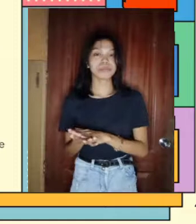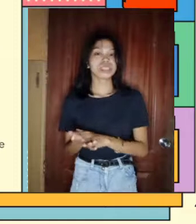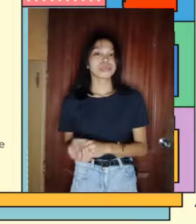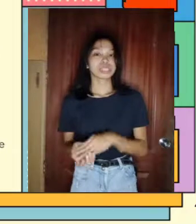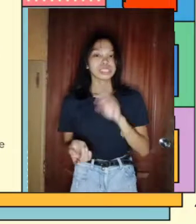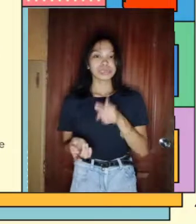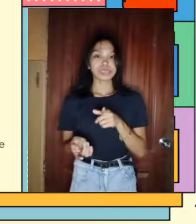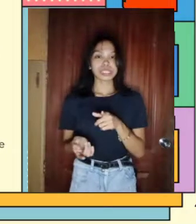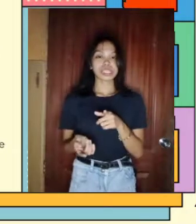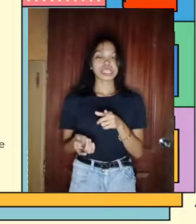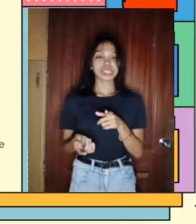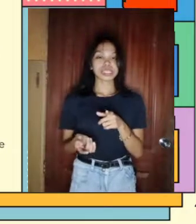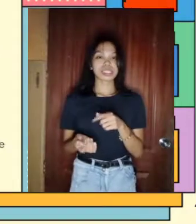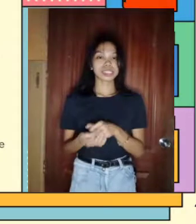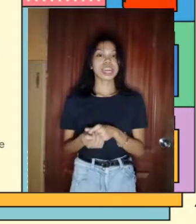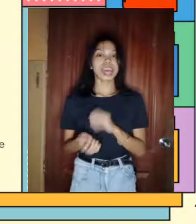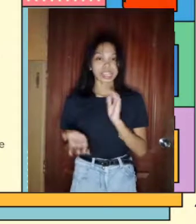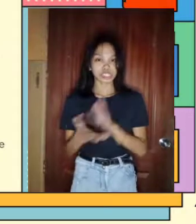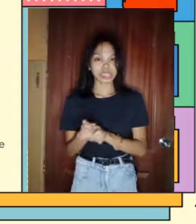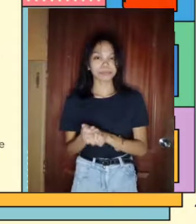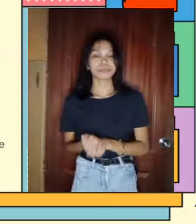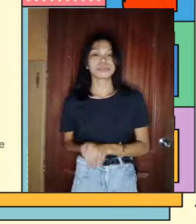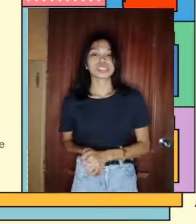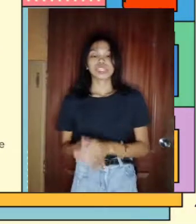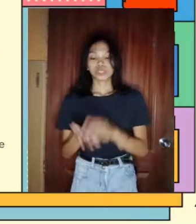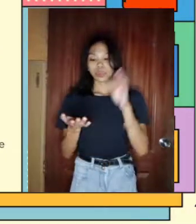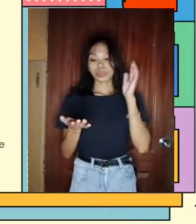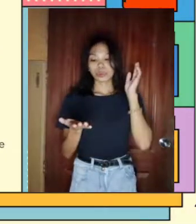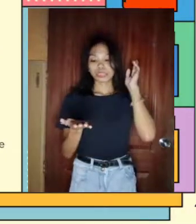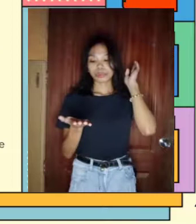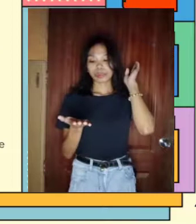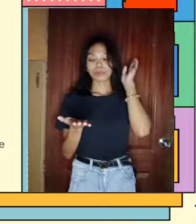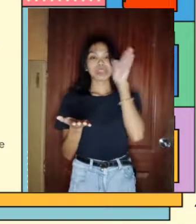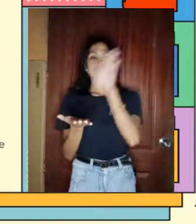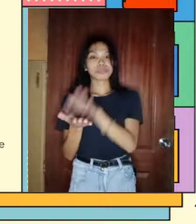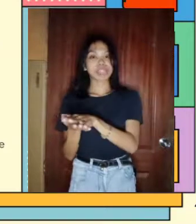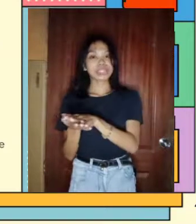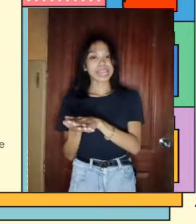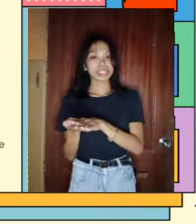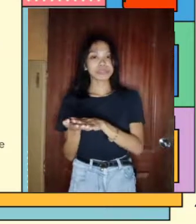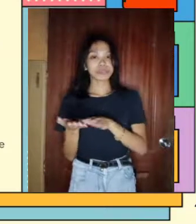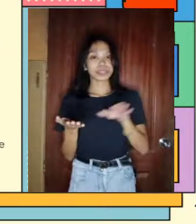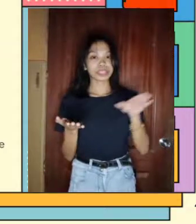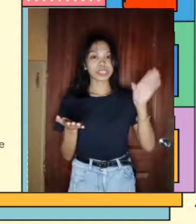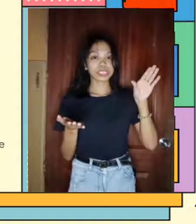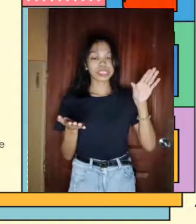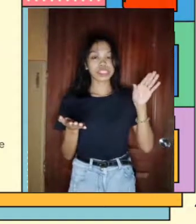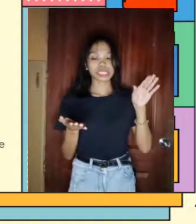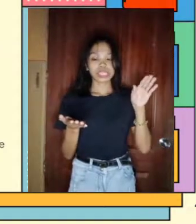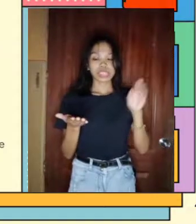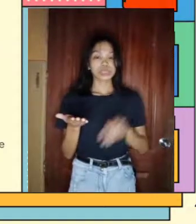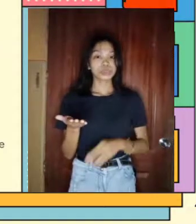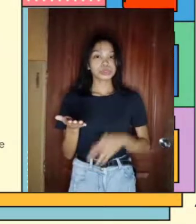same, but the difference is the hand shape. So I went from a flat hand for